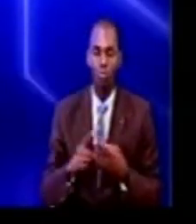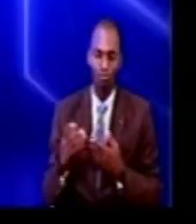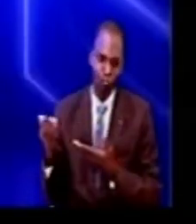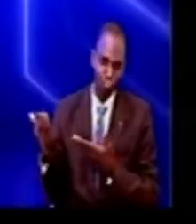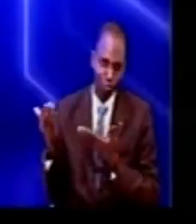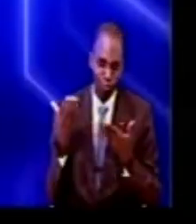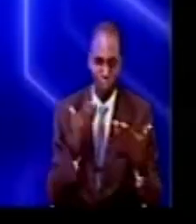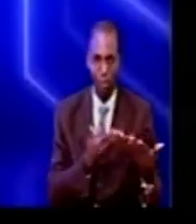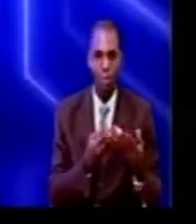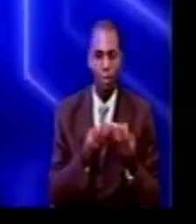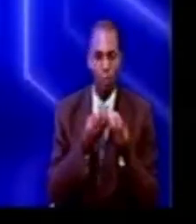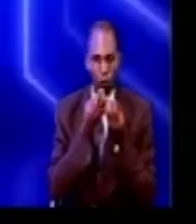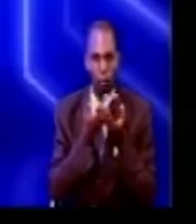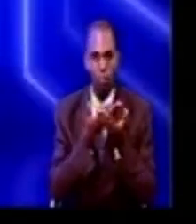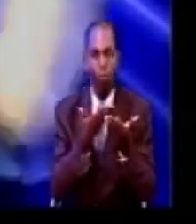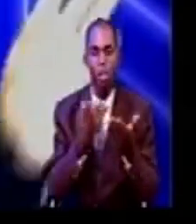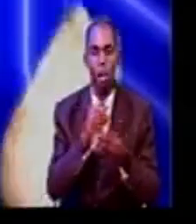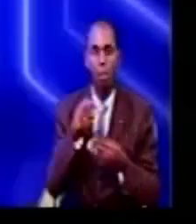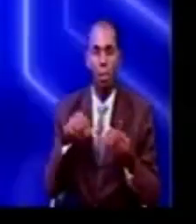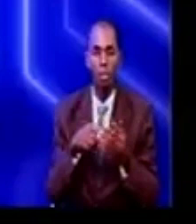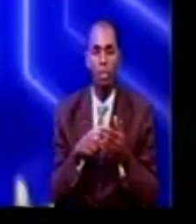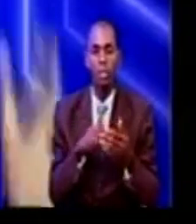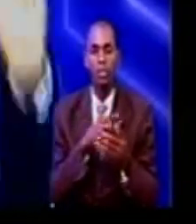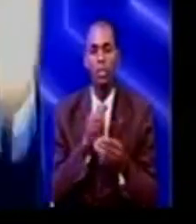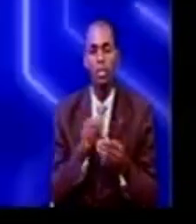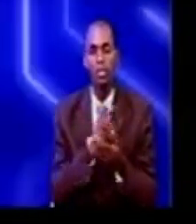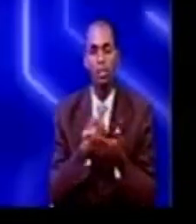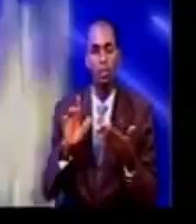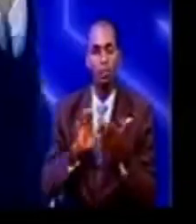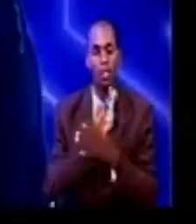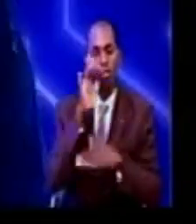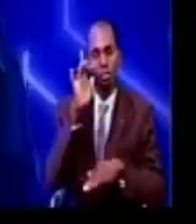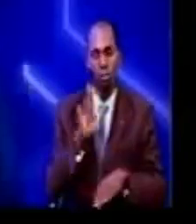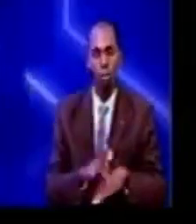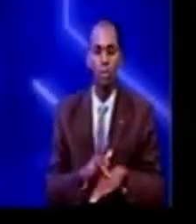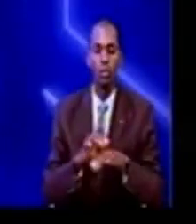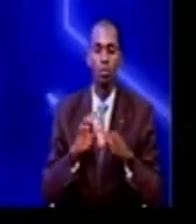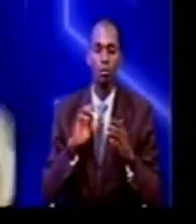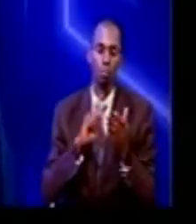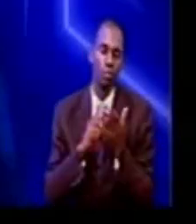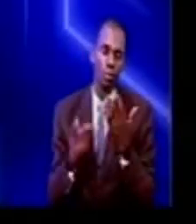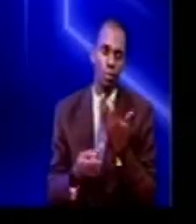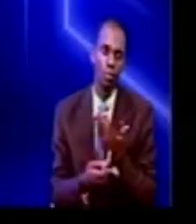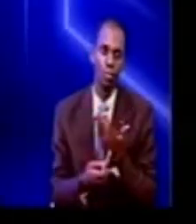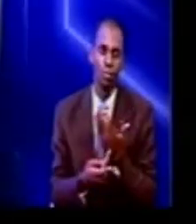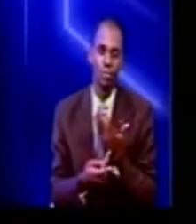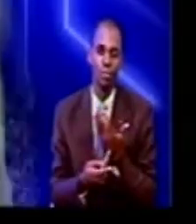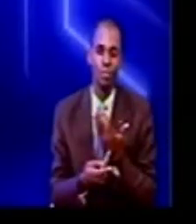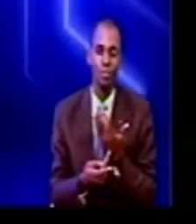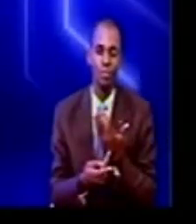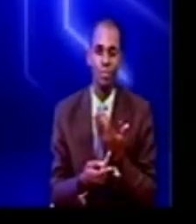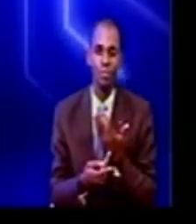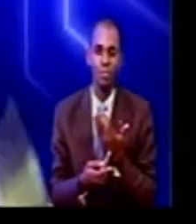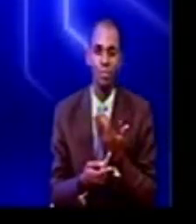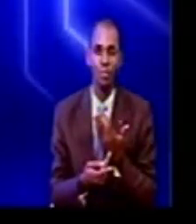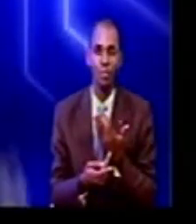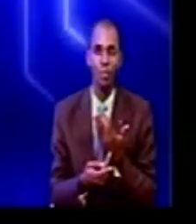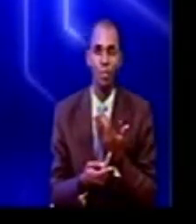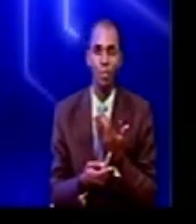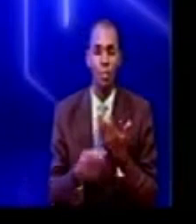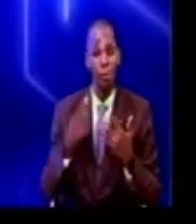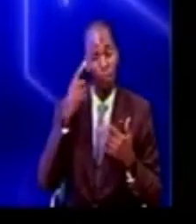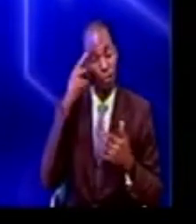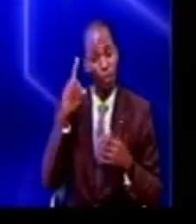for us to carry out post-mortem of this particular divine touch crusade, where there